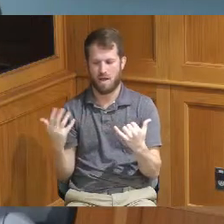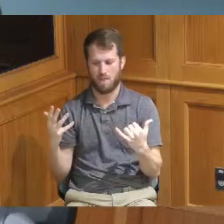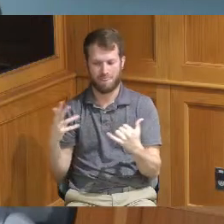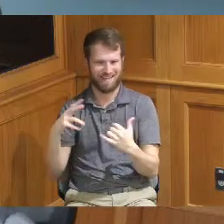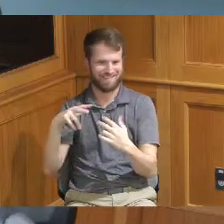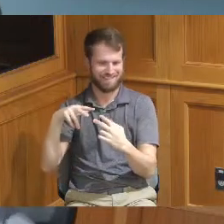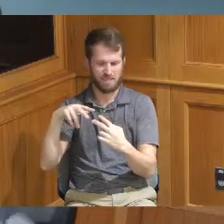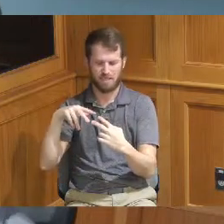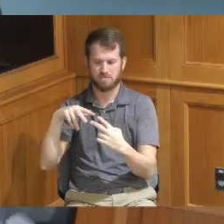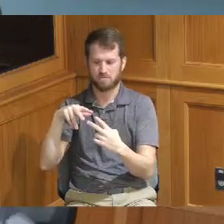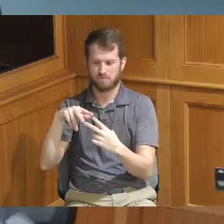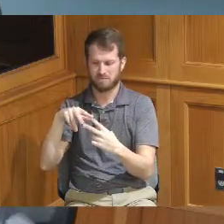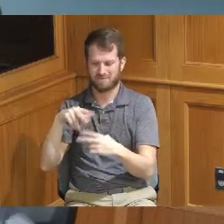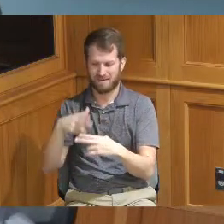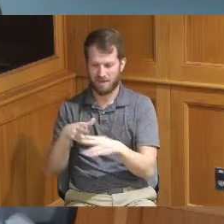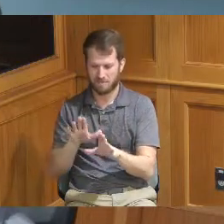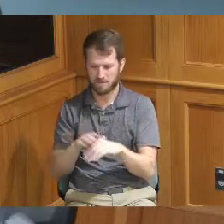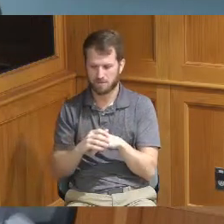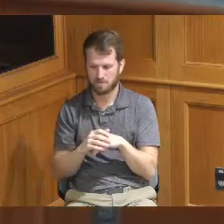out.